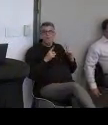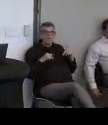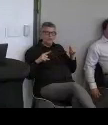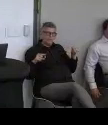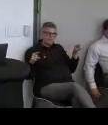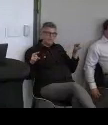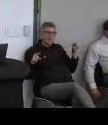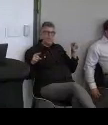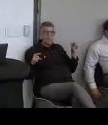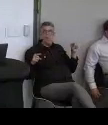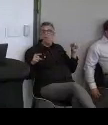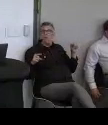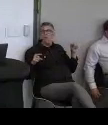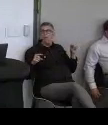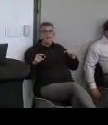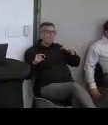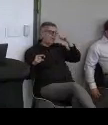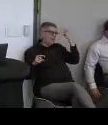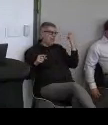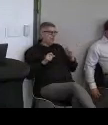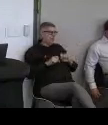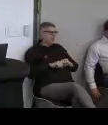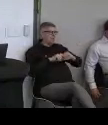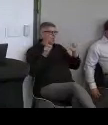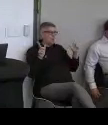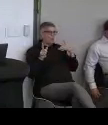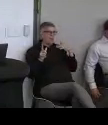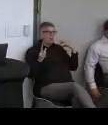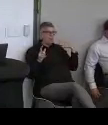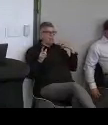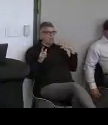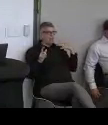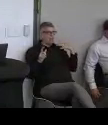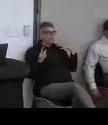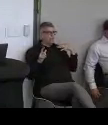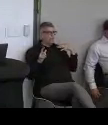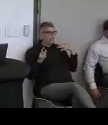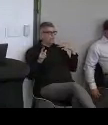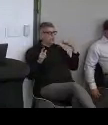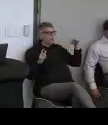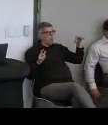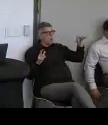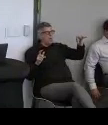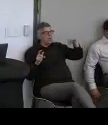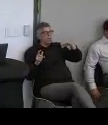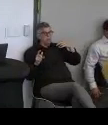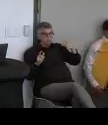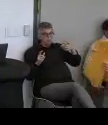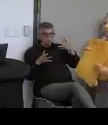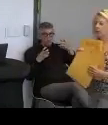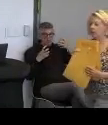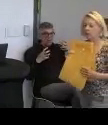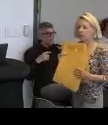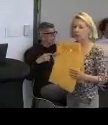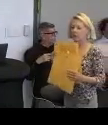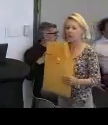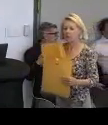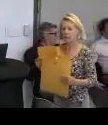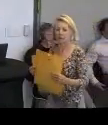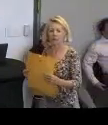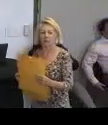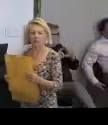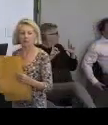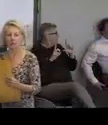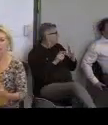blackboards that you can draw. So we've got a few volunteers walking around. Can anyone who wants a sensational blackboard? Any hands